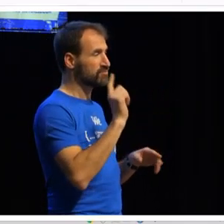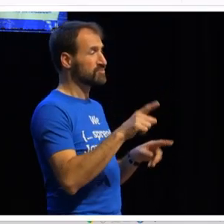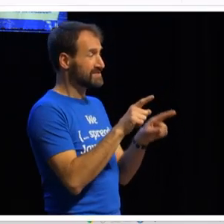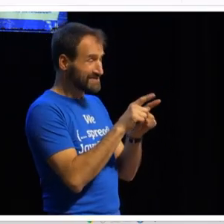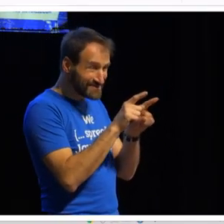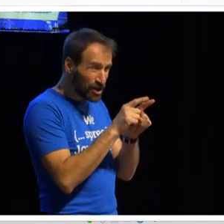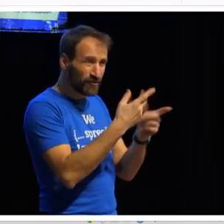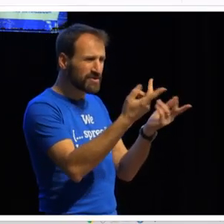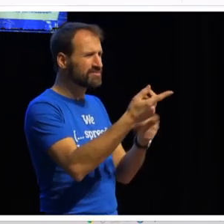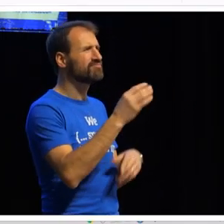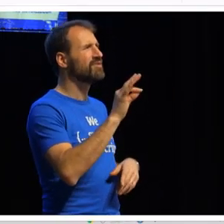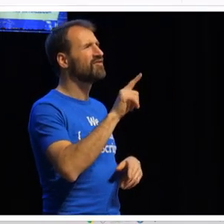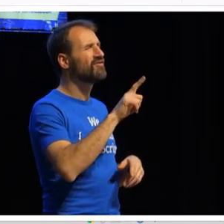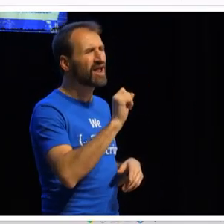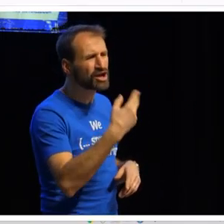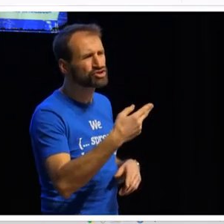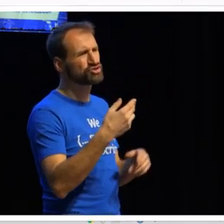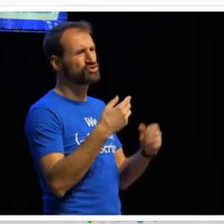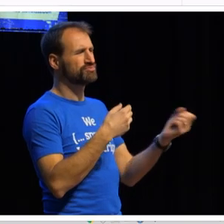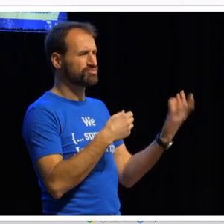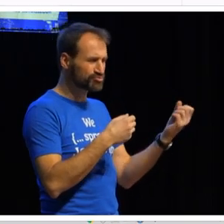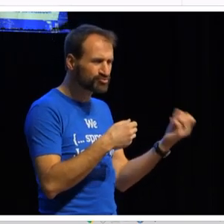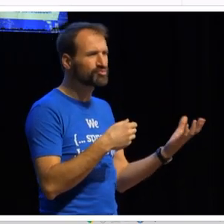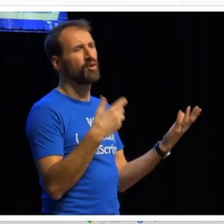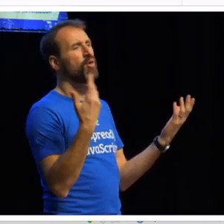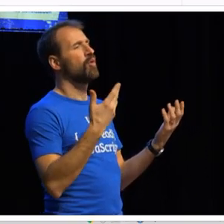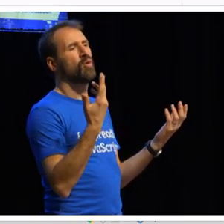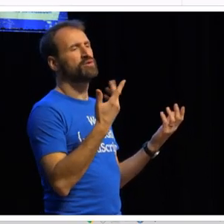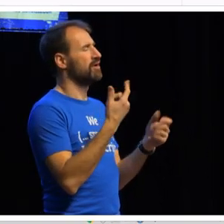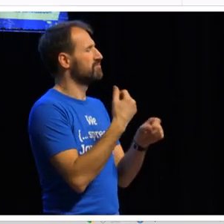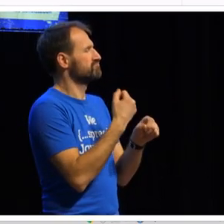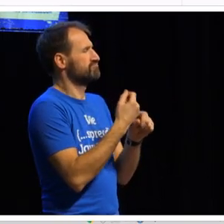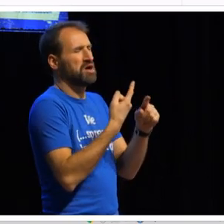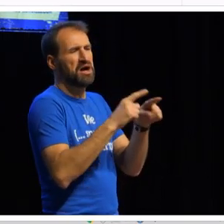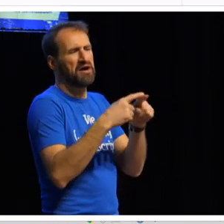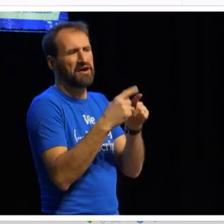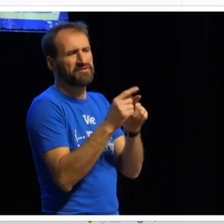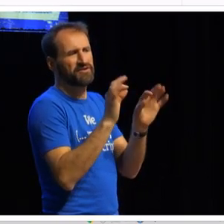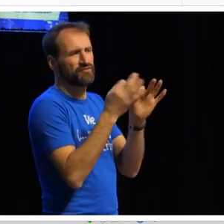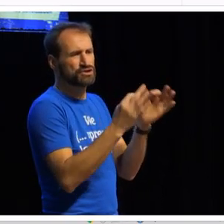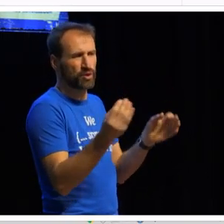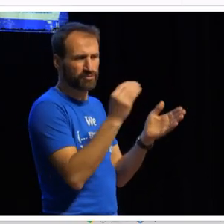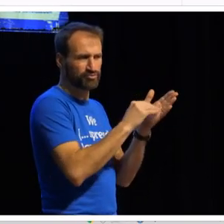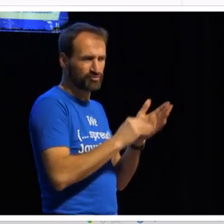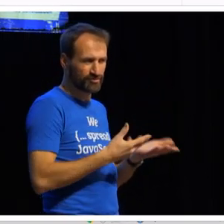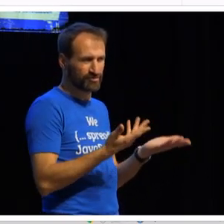make it flash or will make it do some reading of the magnetometer or anything else.